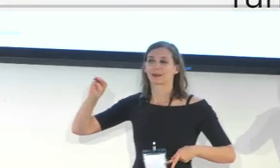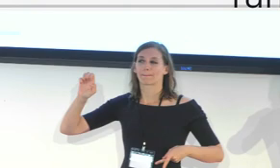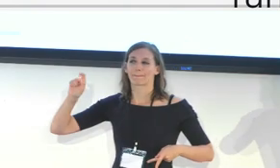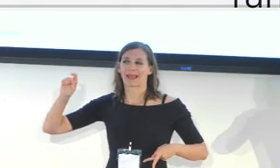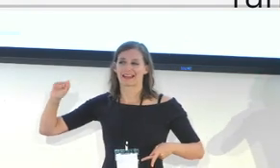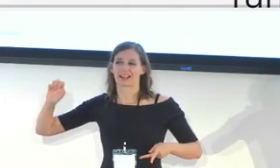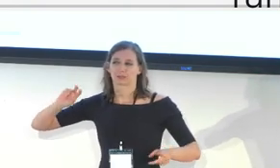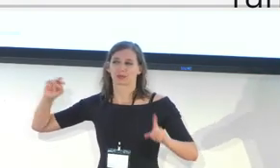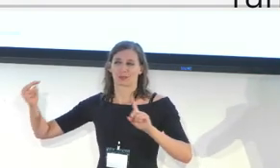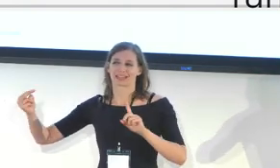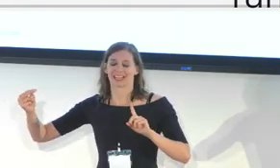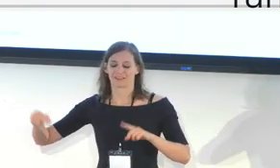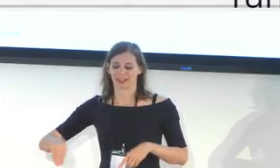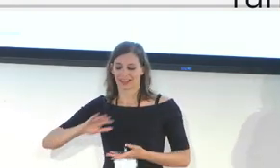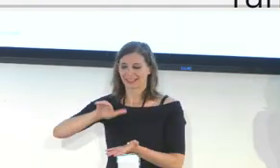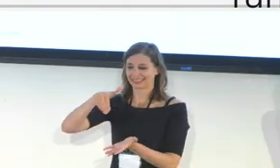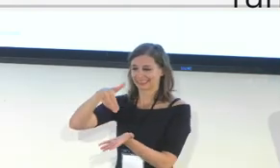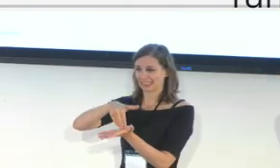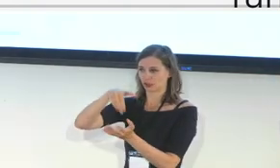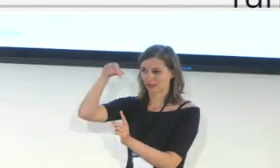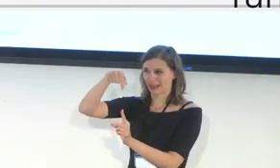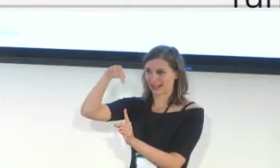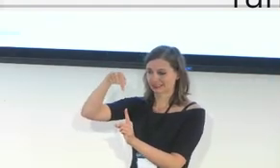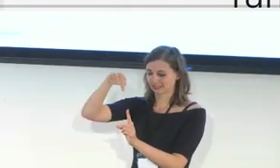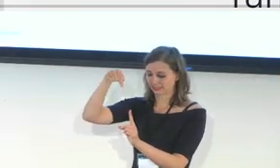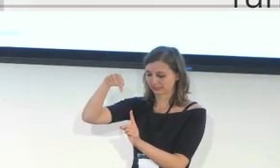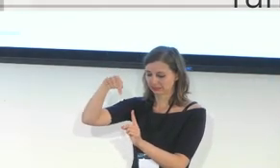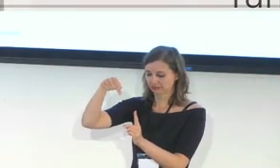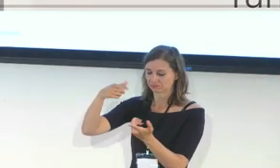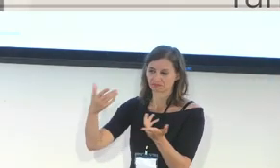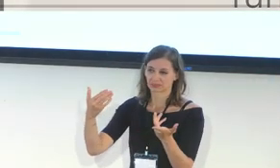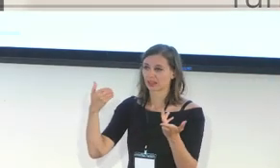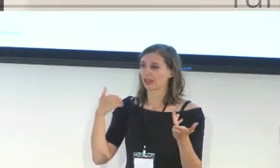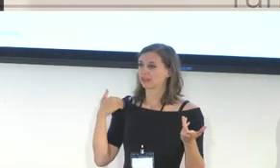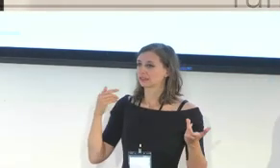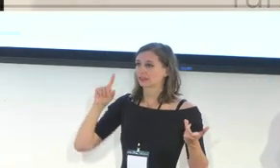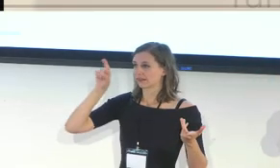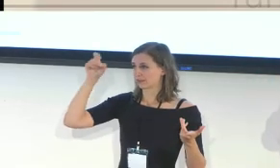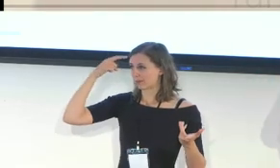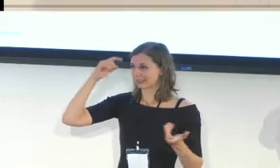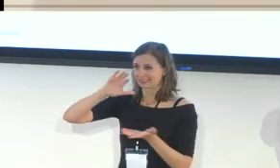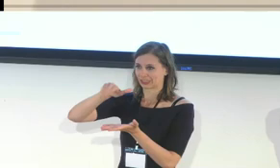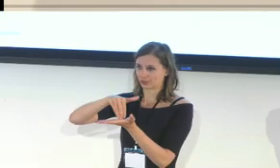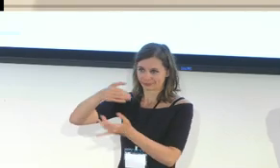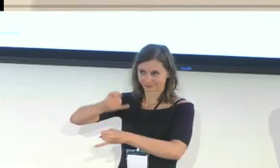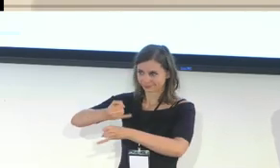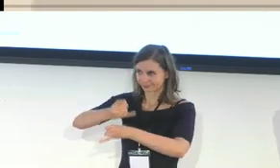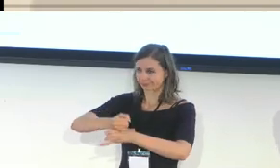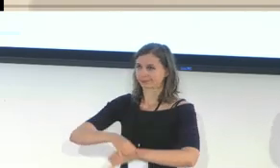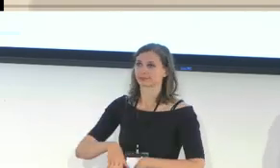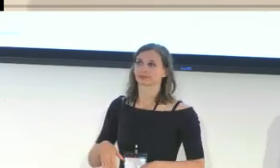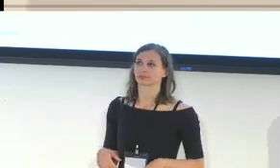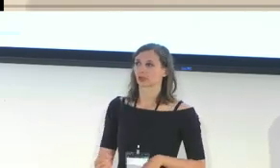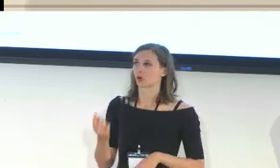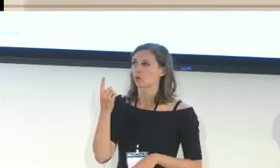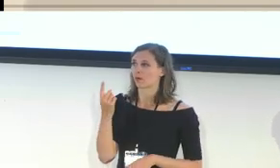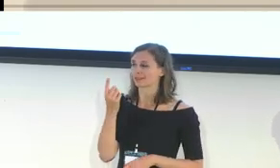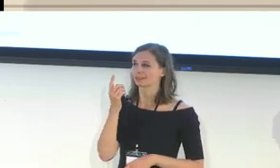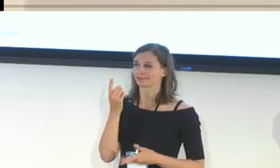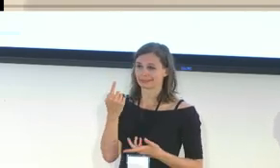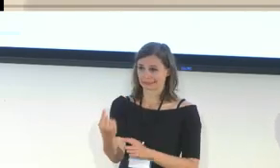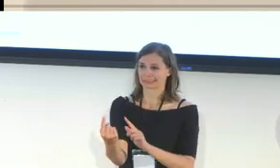is, which is a centralized one where it's governed by a centralized protocol. It's administered by a single regulated